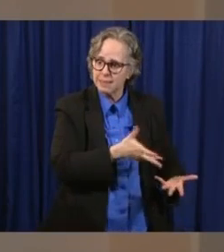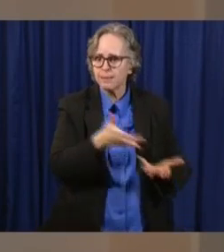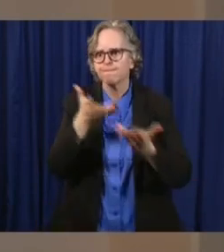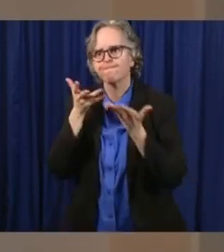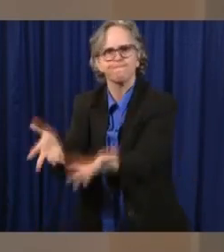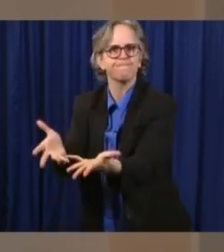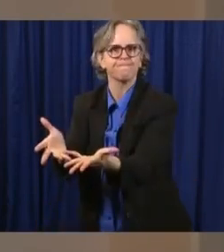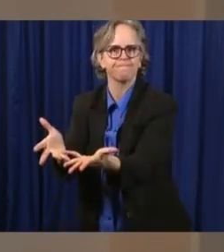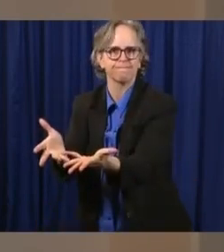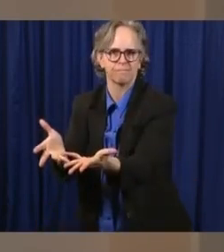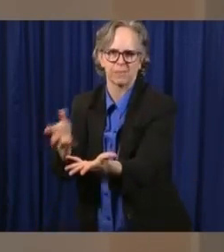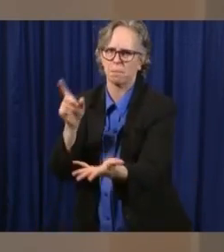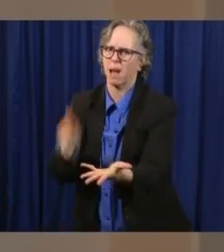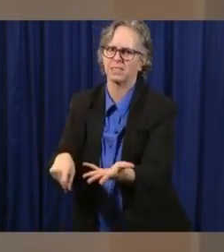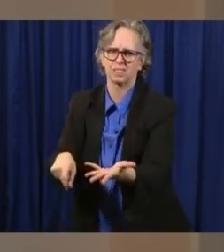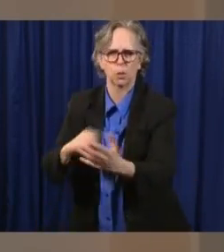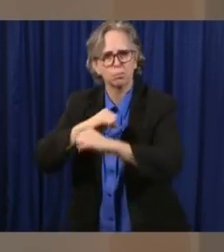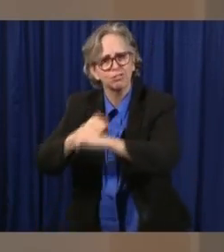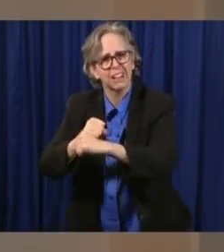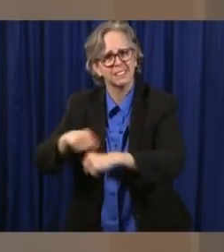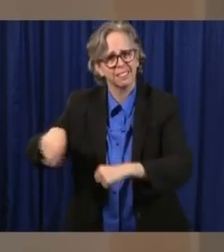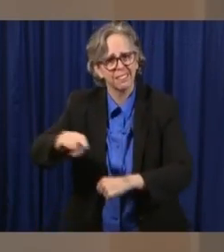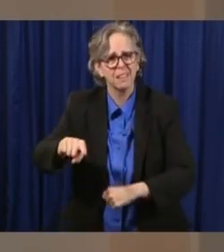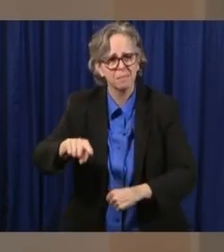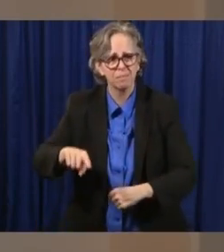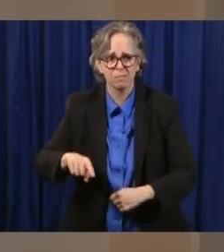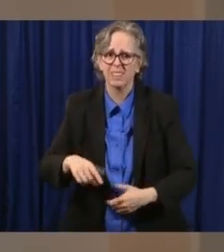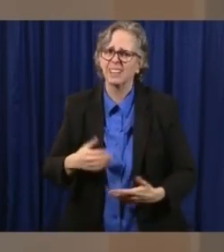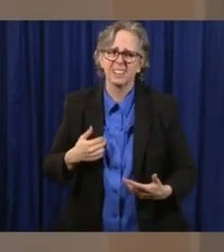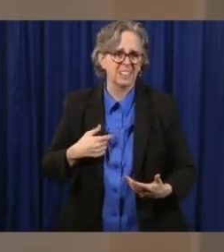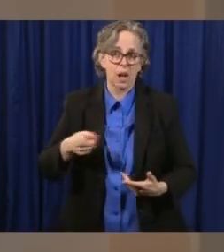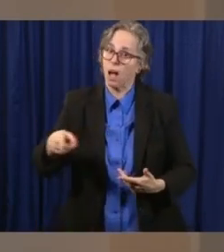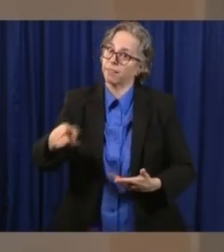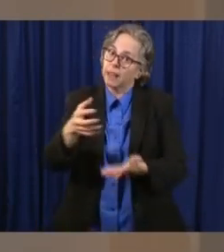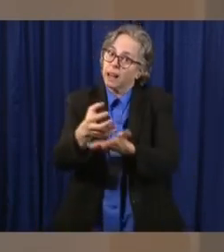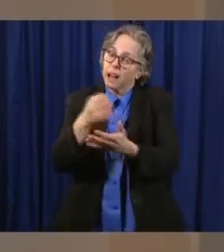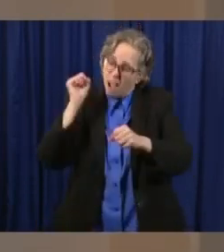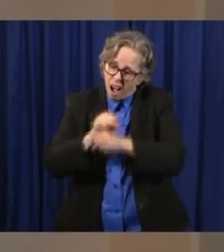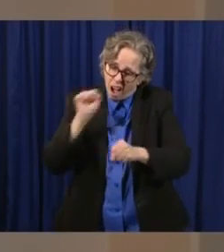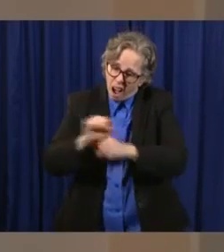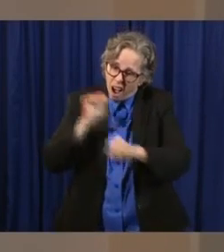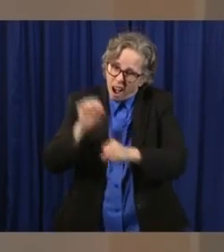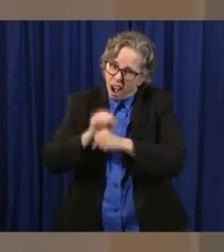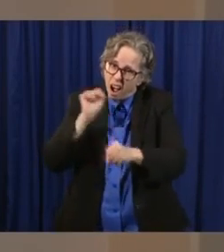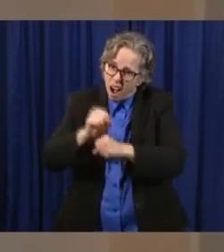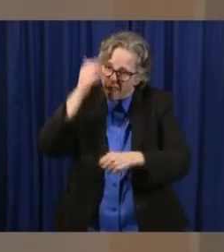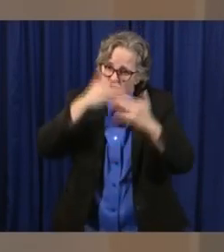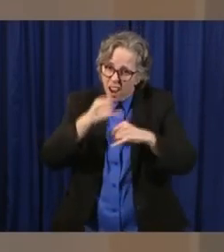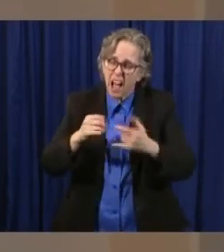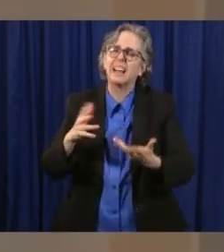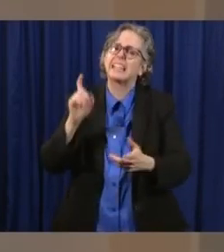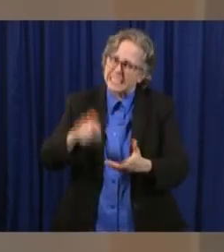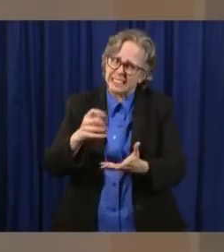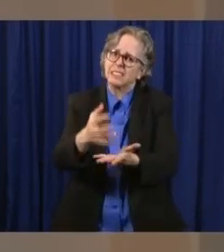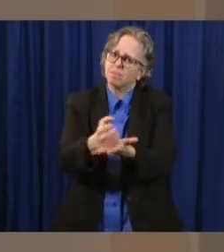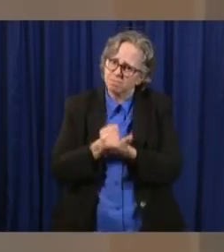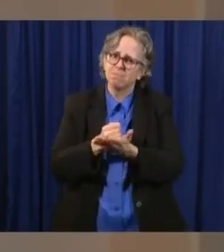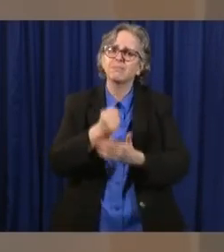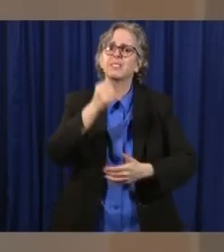sense of comfort and a sense of protection that they really deserve as they're out there working and trying to serve all of us.